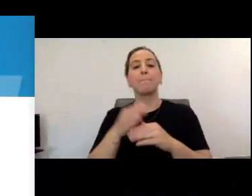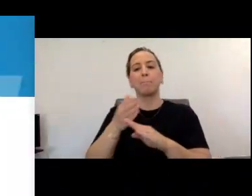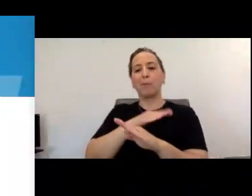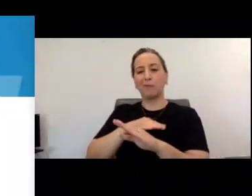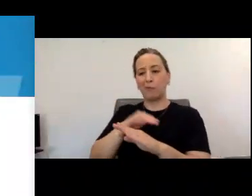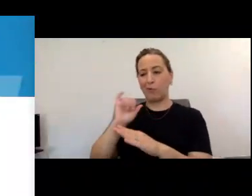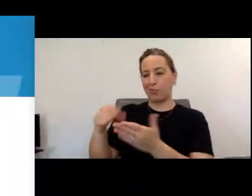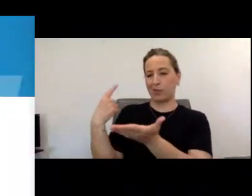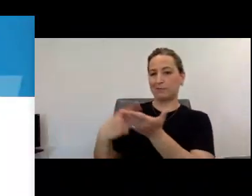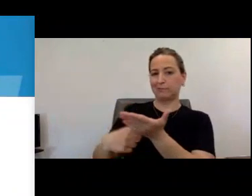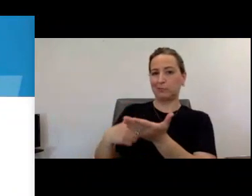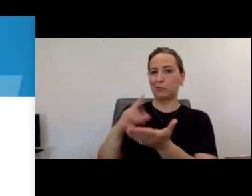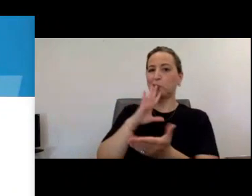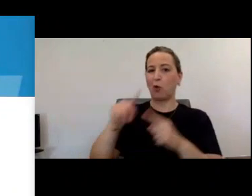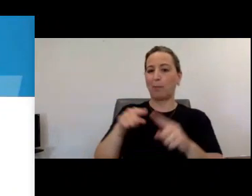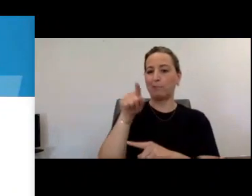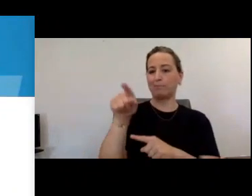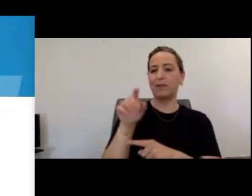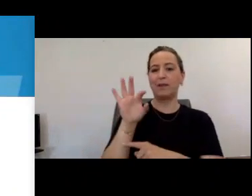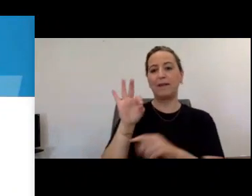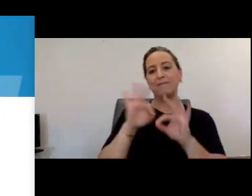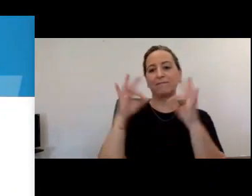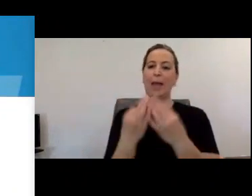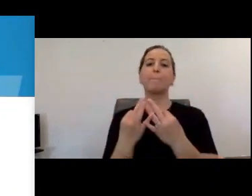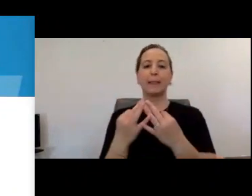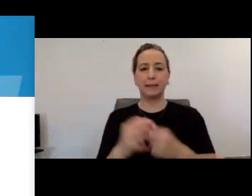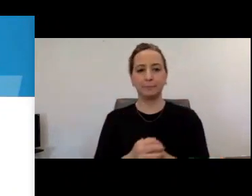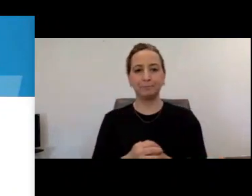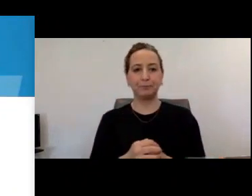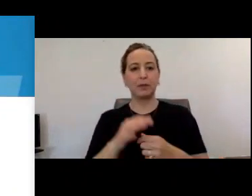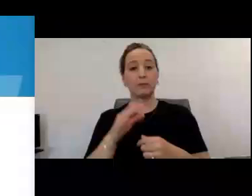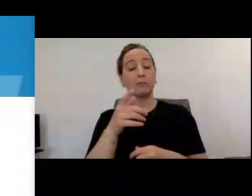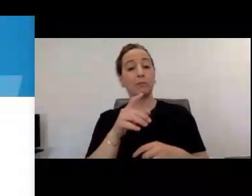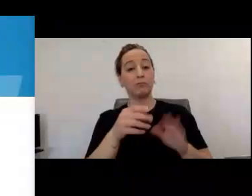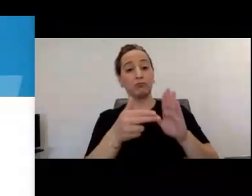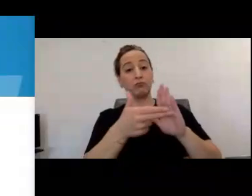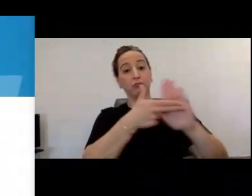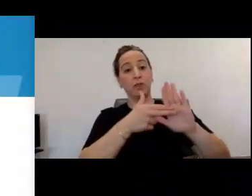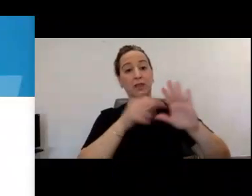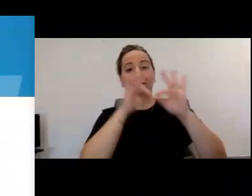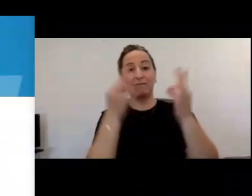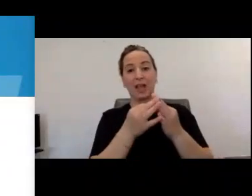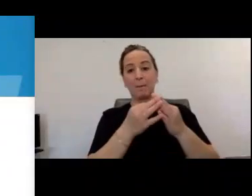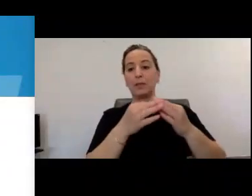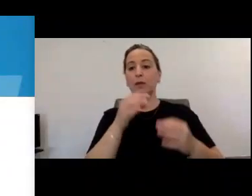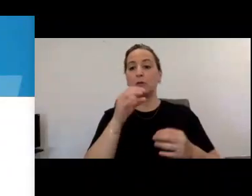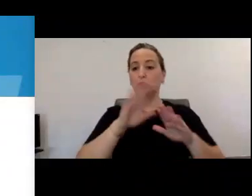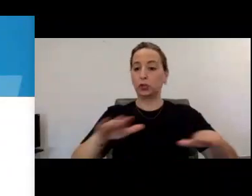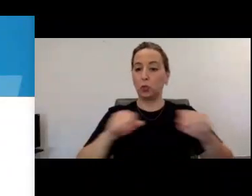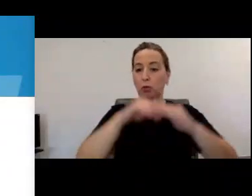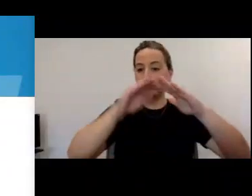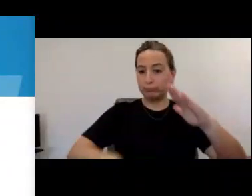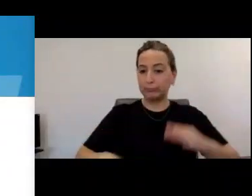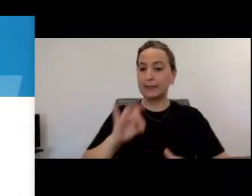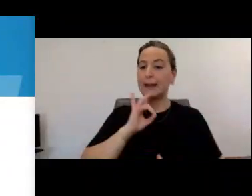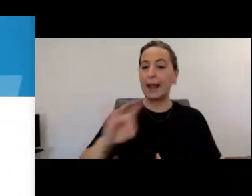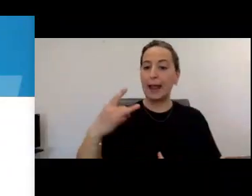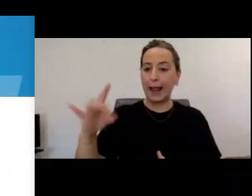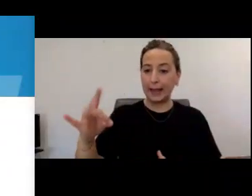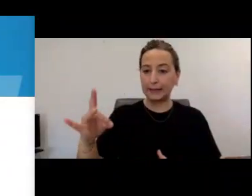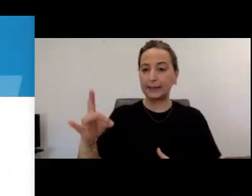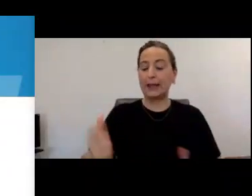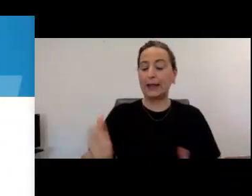familial status. So that's defined as families with children under the age of 18 who are living with parents or legal